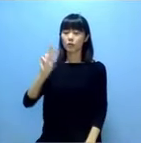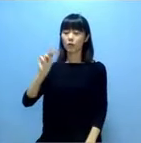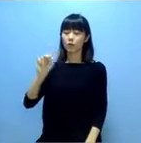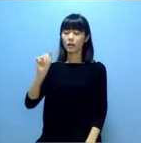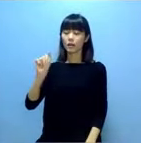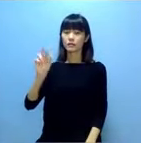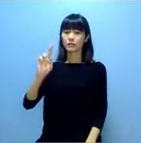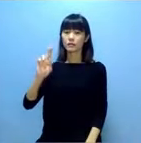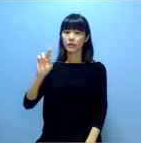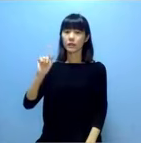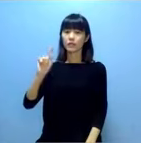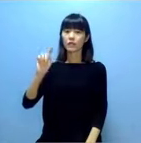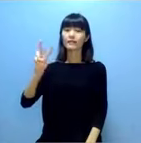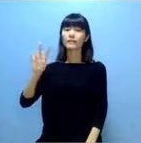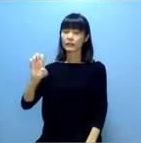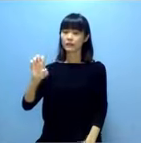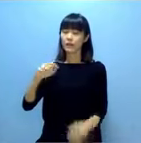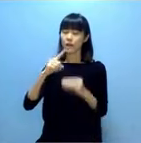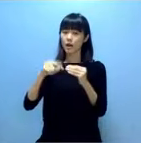purpose and passion?